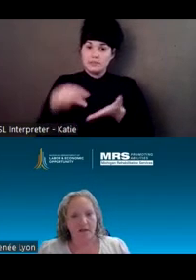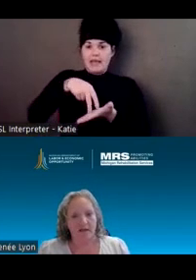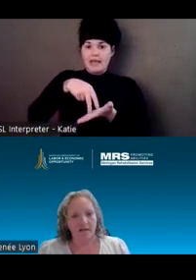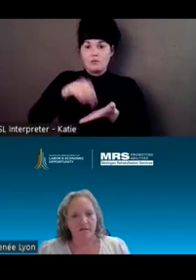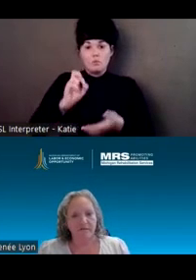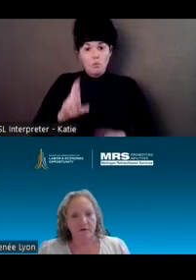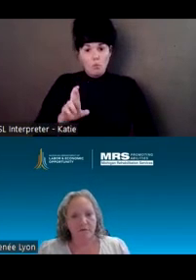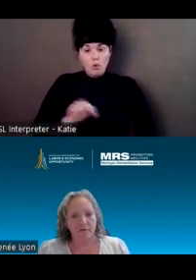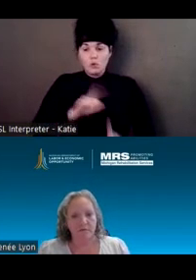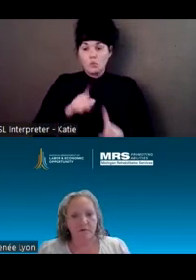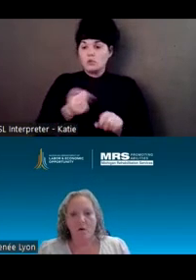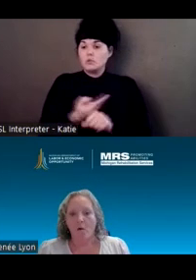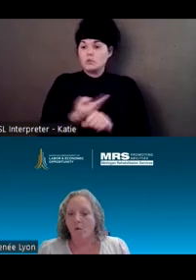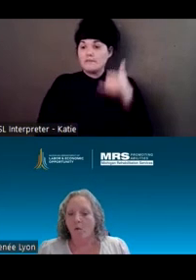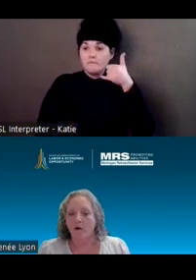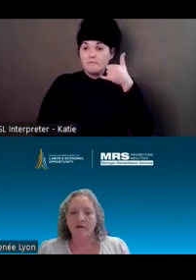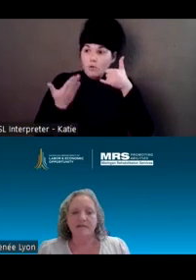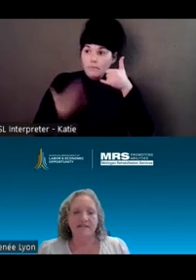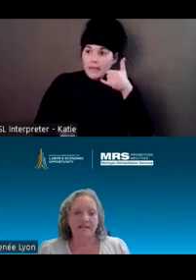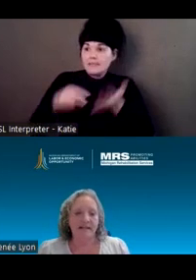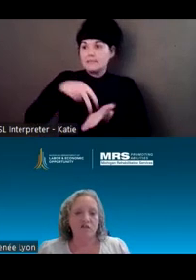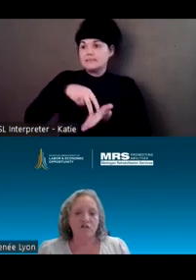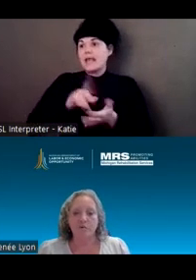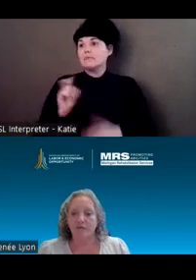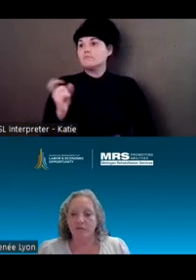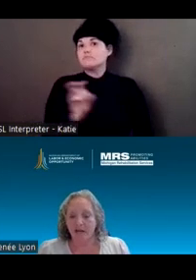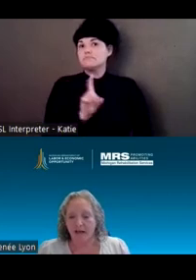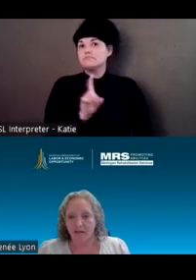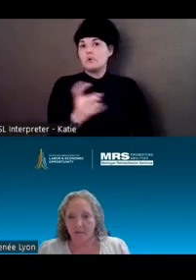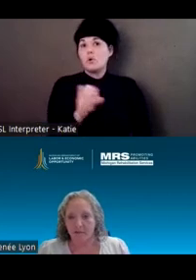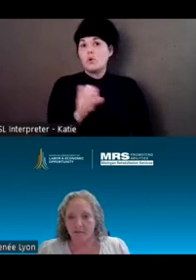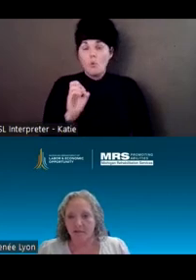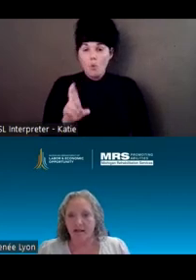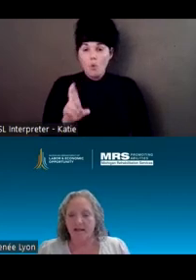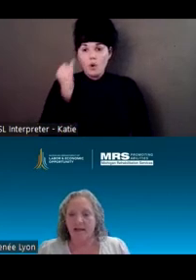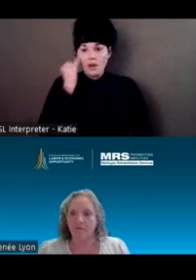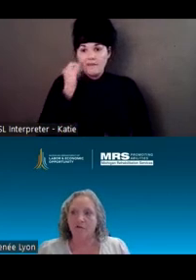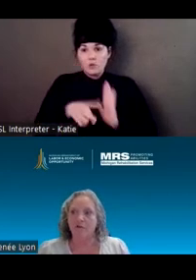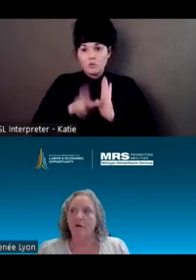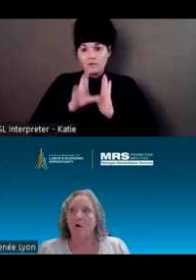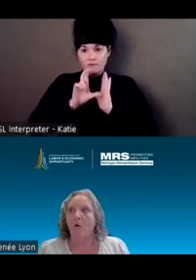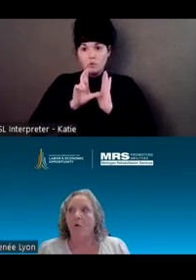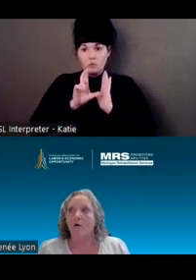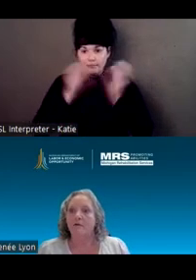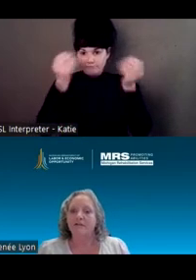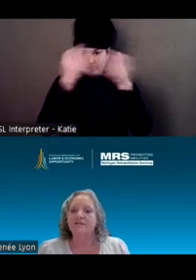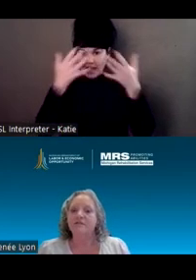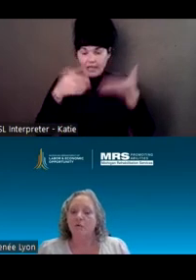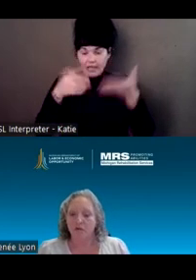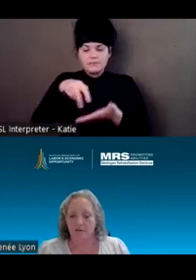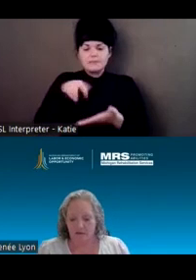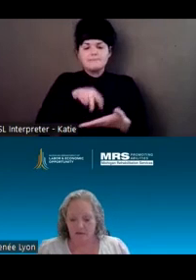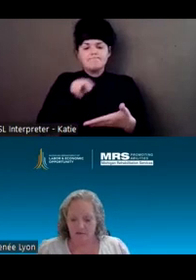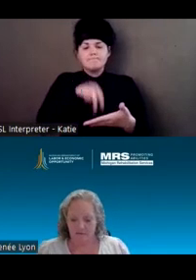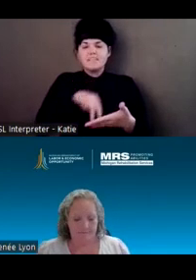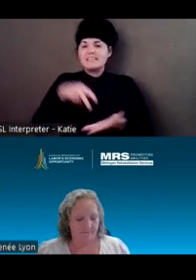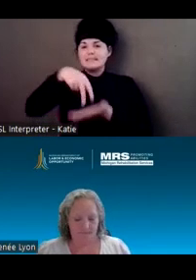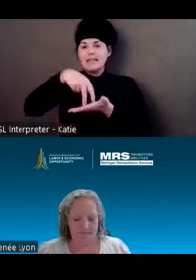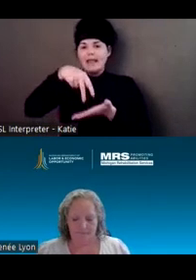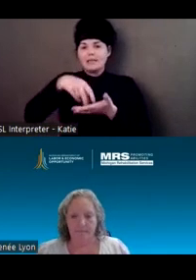you're talking on the phone, or stand to review documents at a counter or to sort